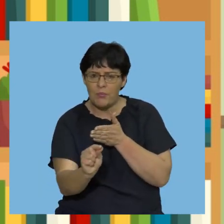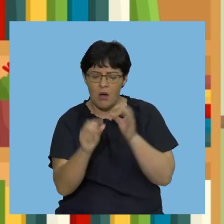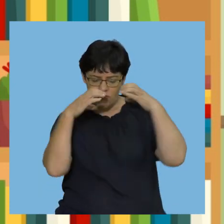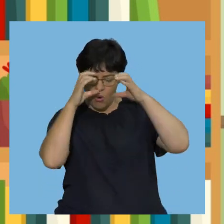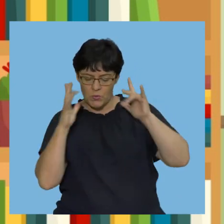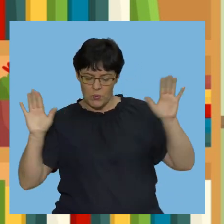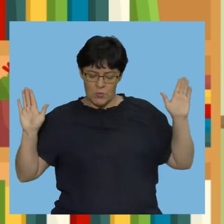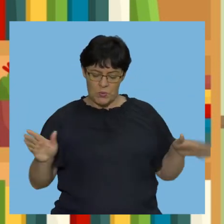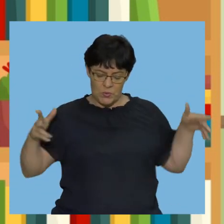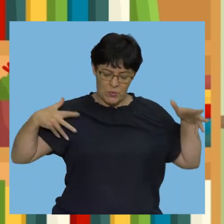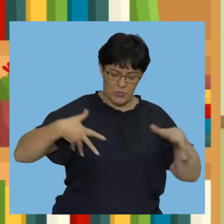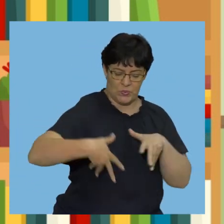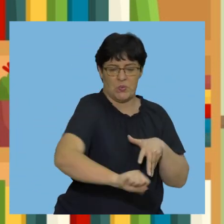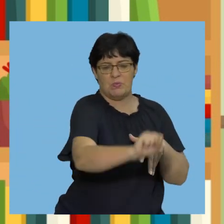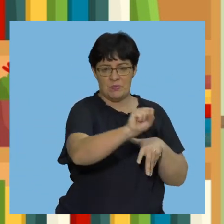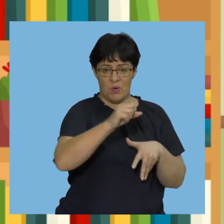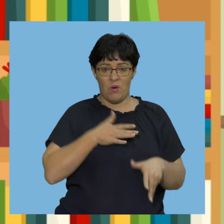owl swooped down to catch it.